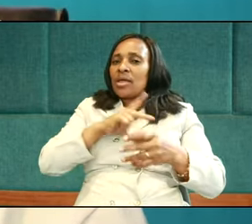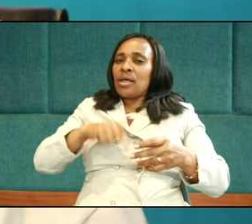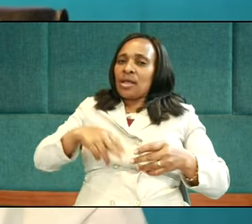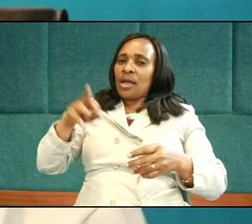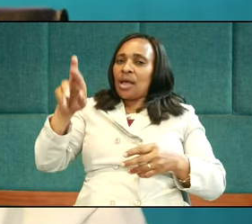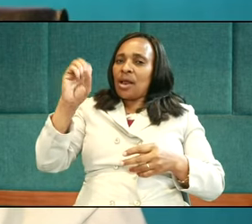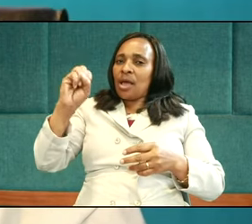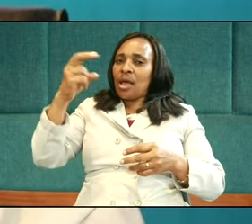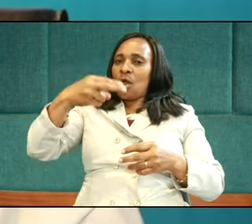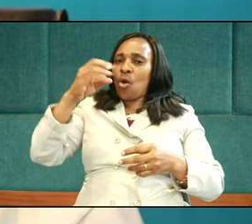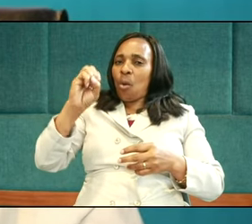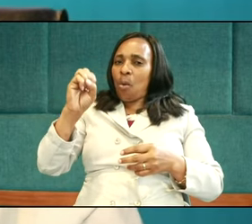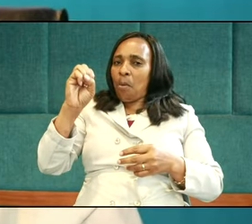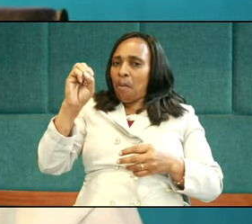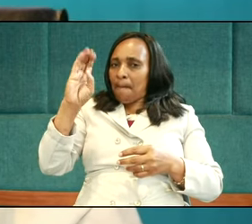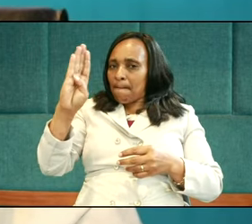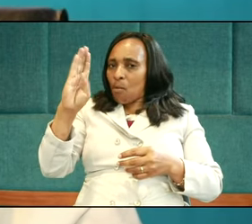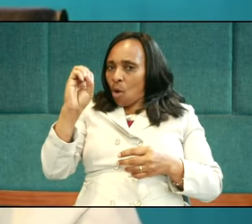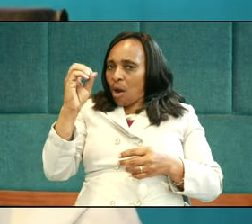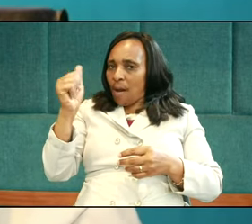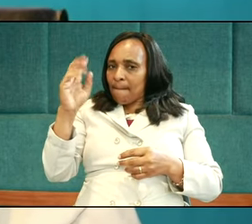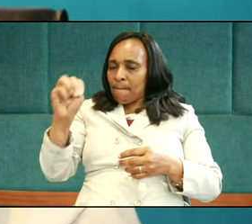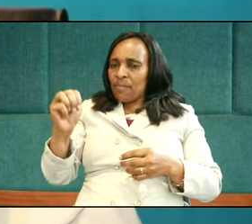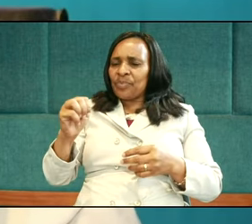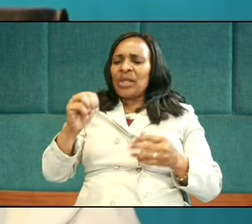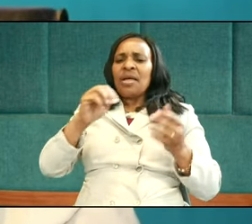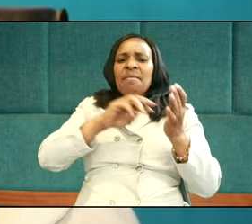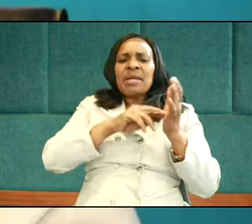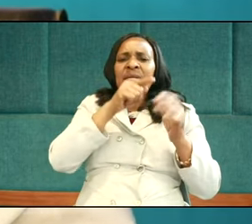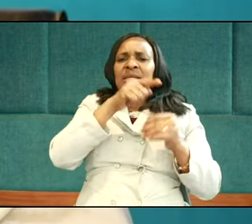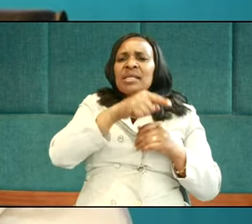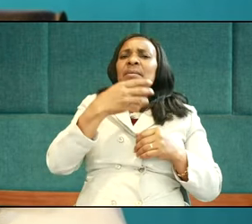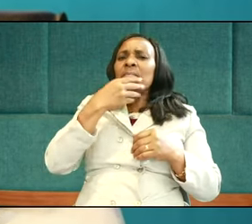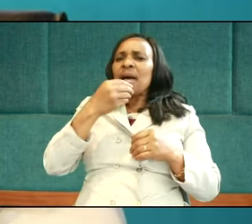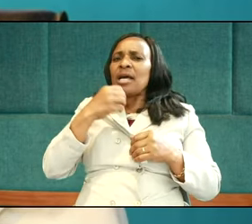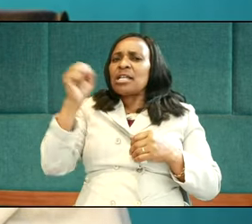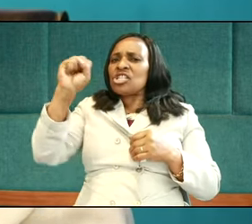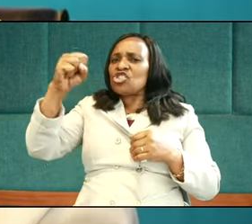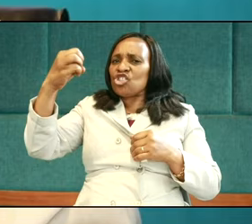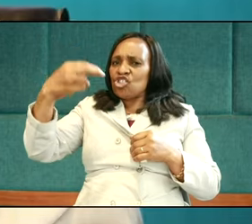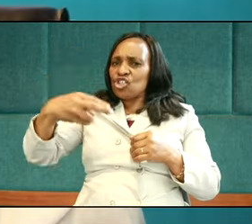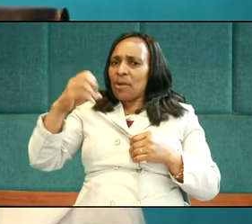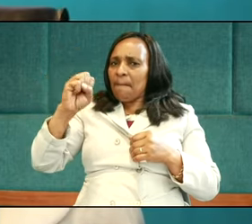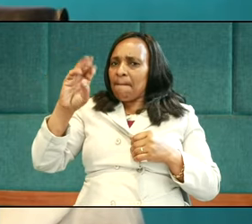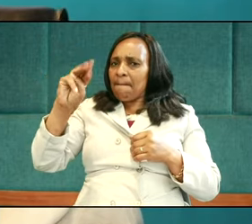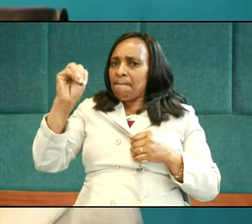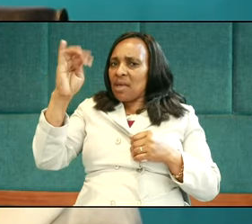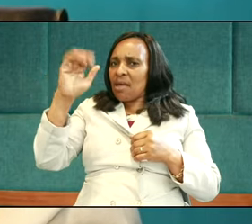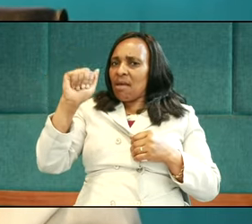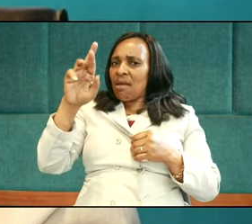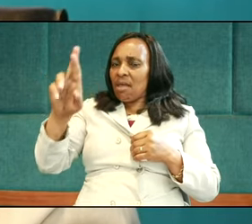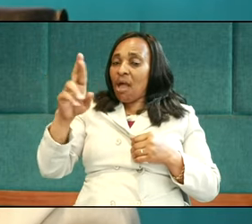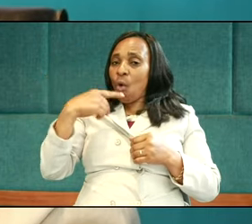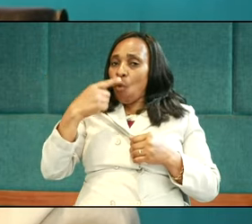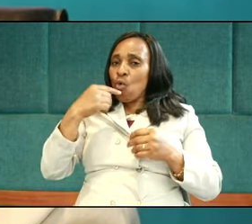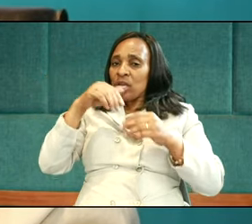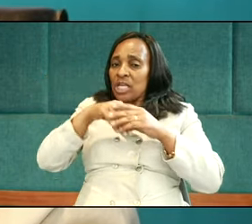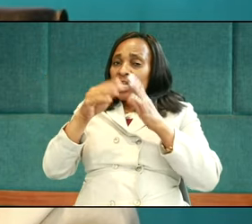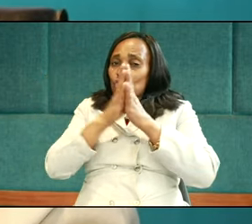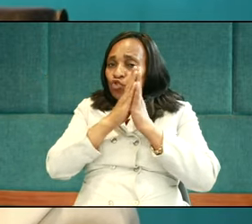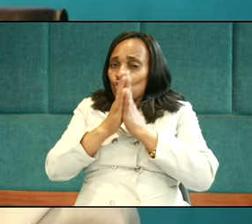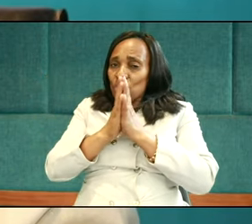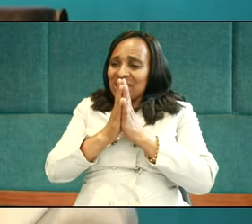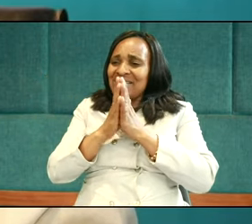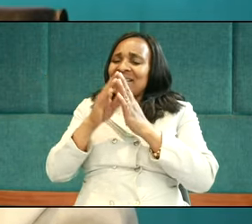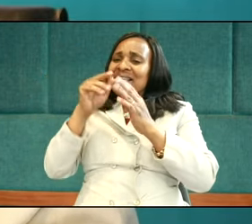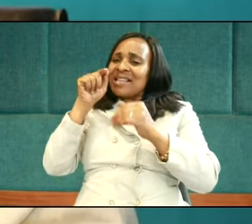Mm-hmm. And Shemaiah, who's also mentioned in the story, is the prophet who